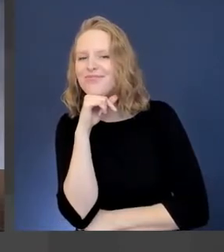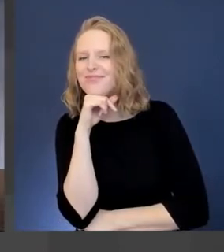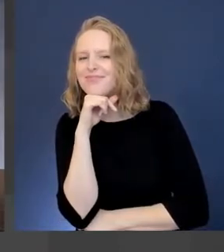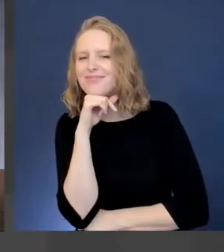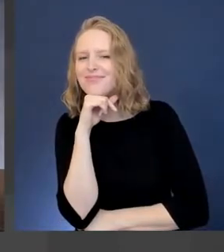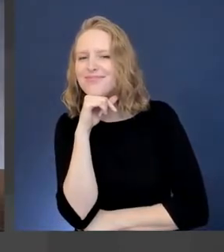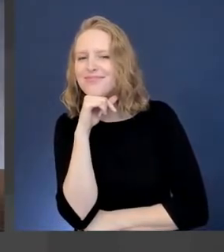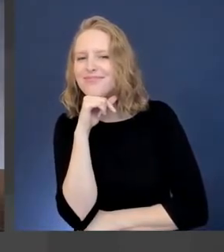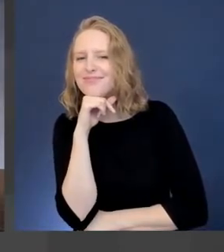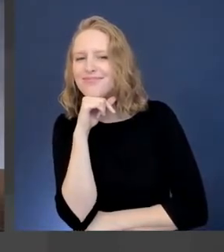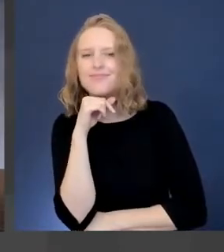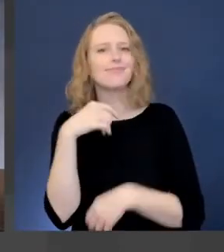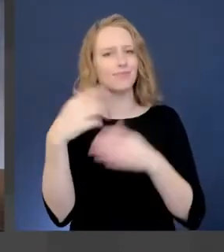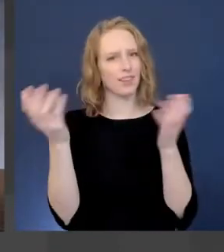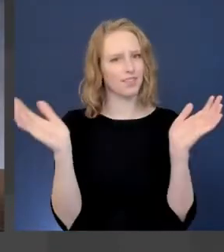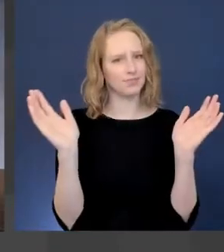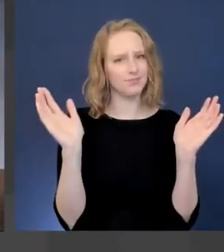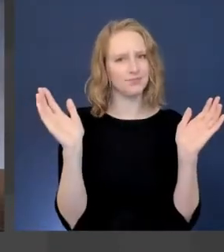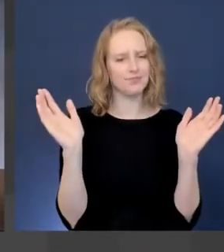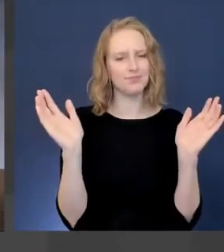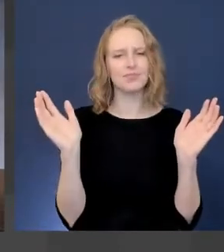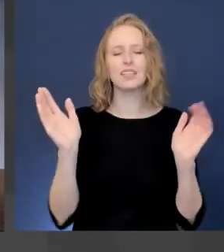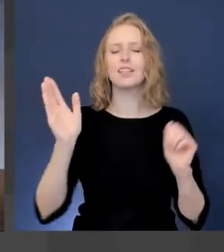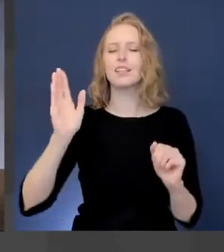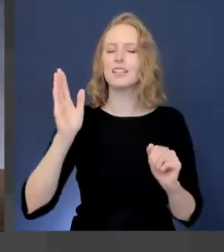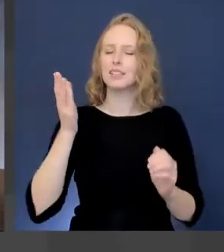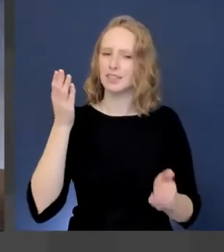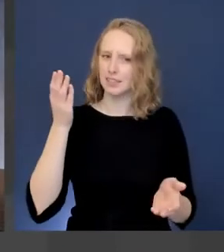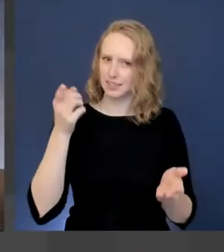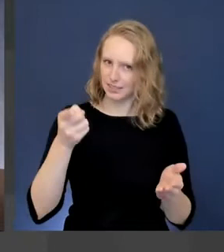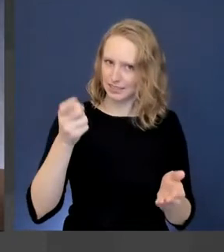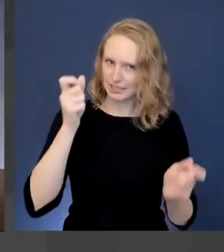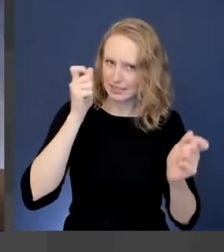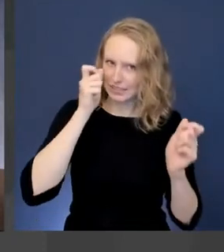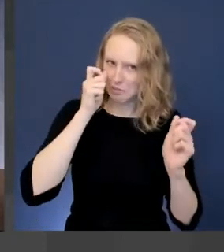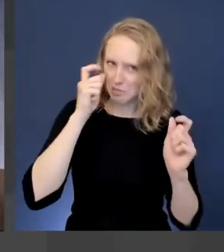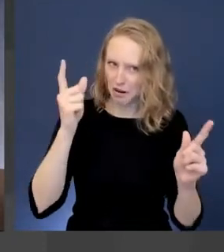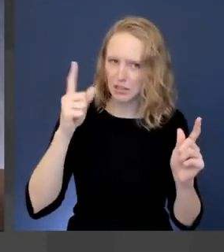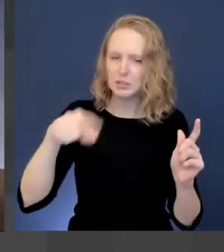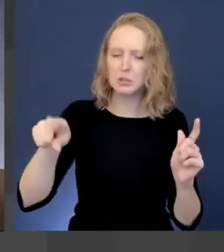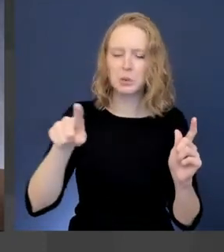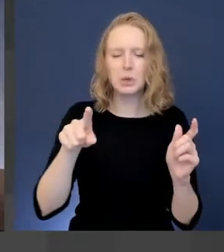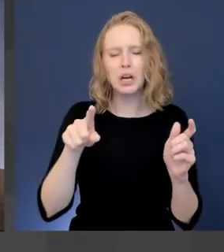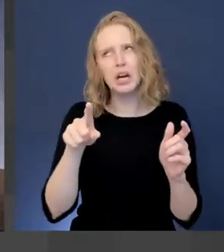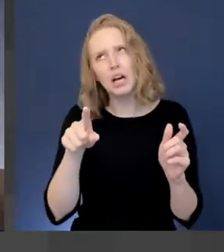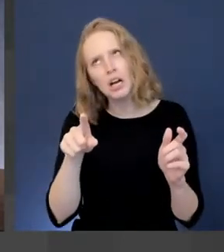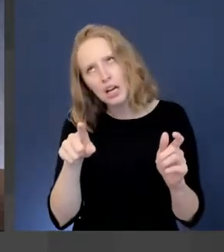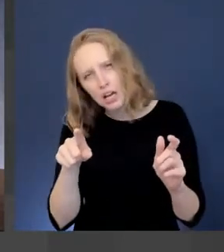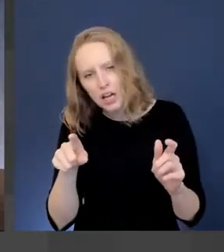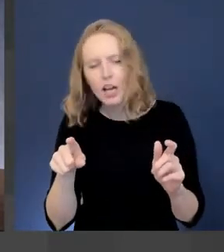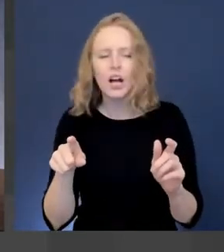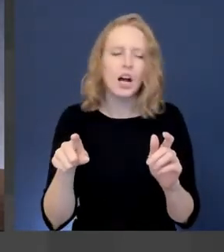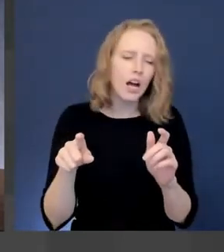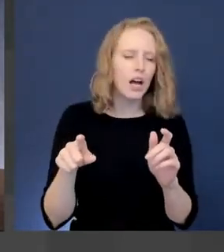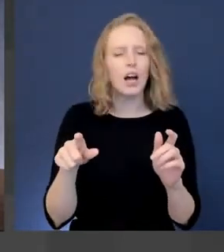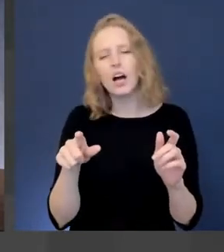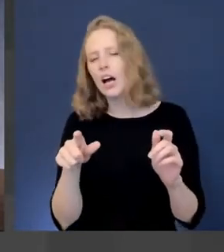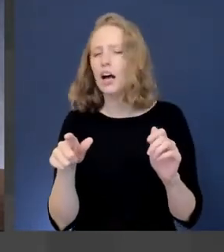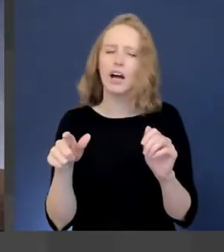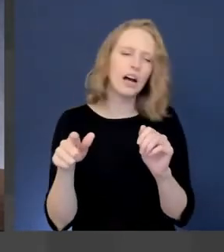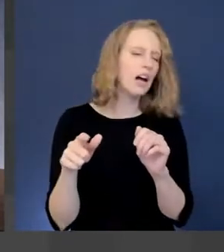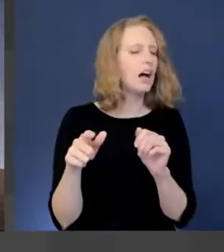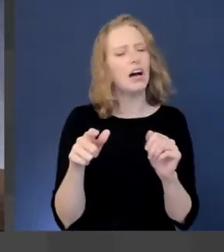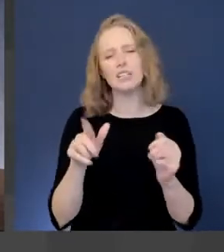Okay, so I know this will come as a surprise to pretty much all of you, but I definitely didn't love everything about